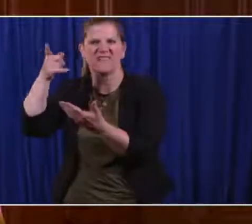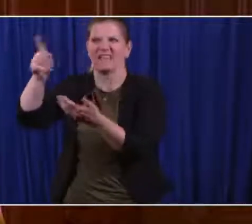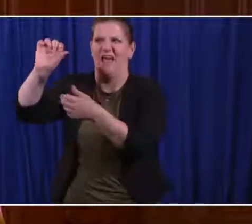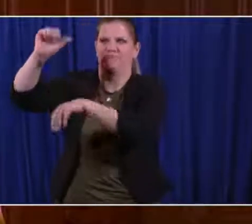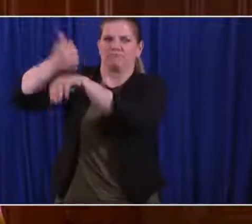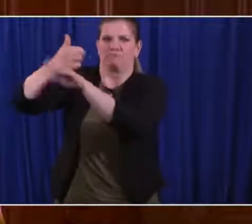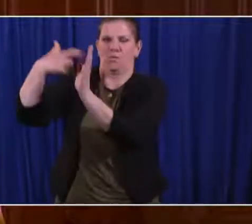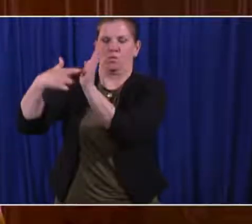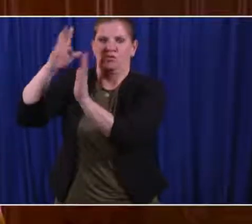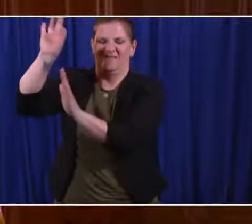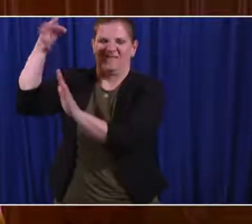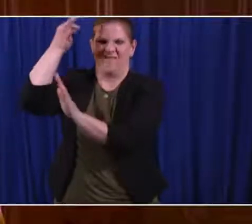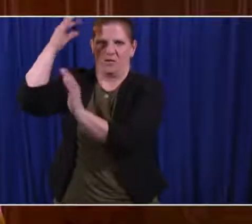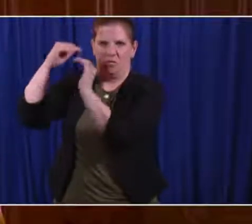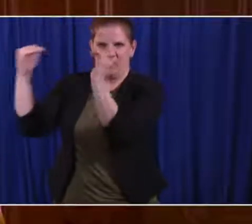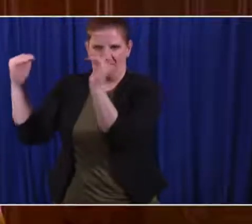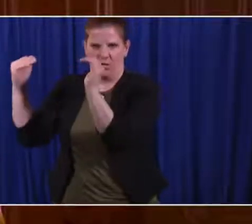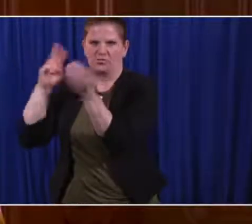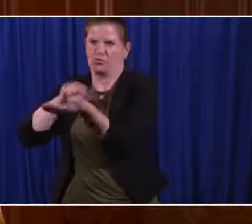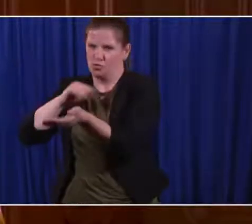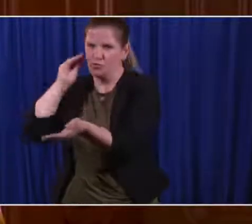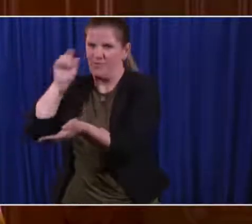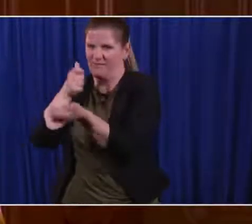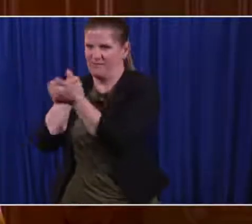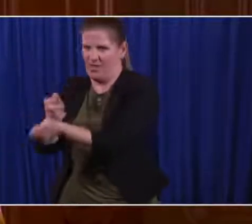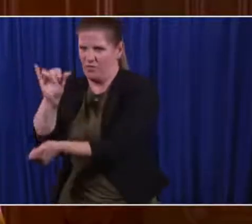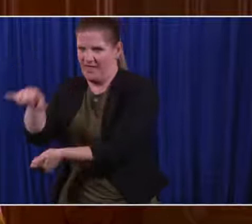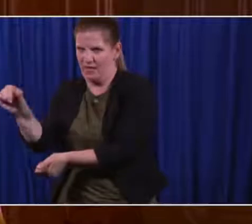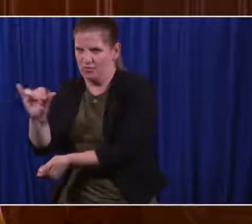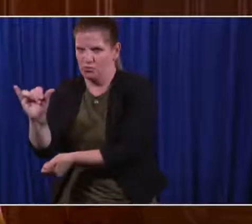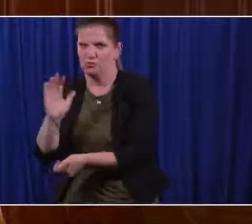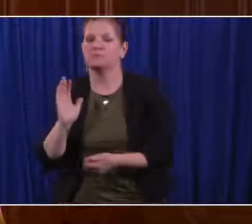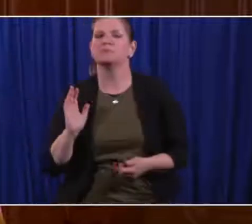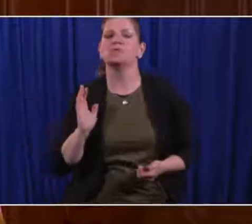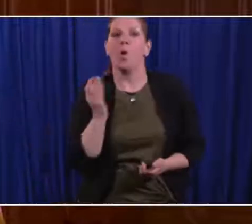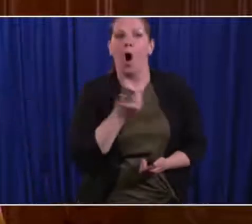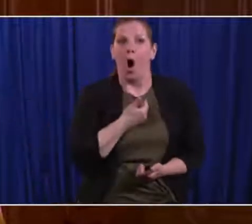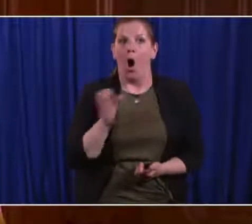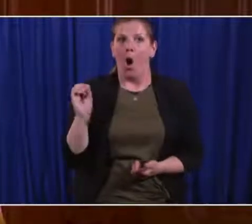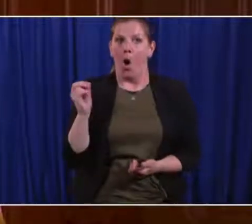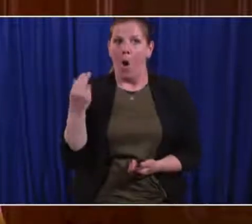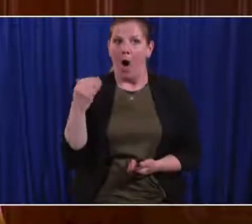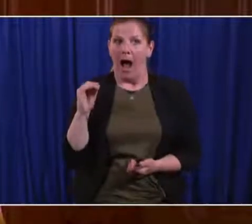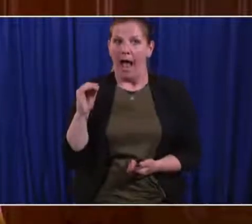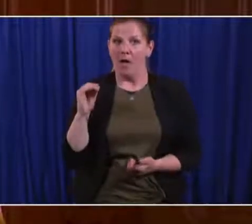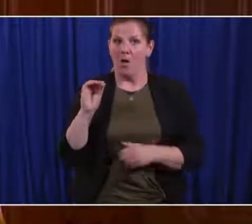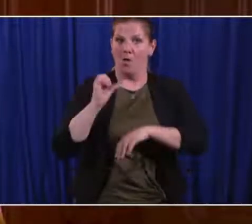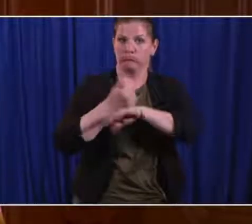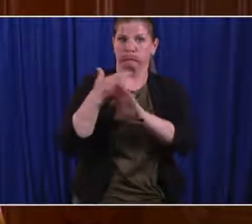for nursing homes to keep it clear, make it simple, and to encourage visitation.